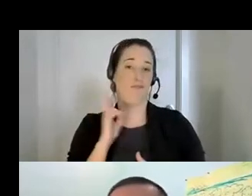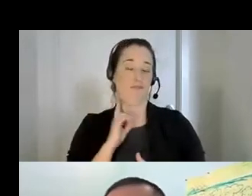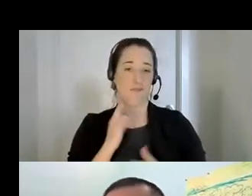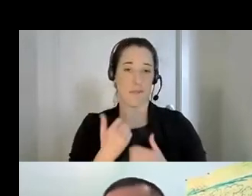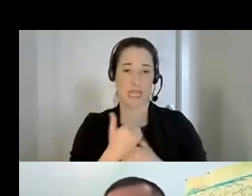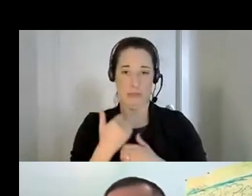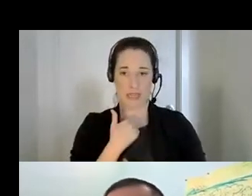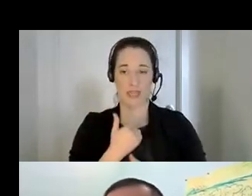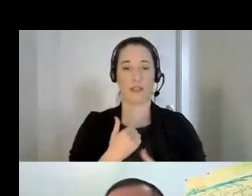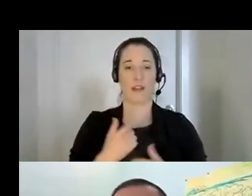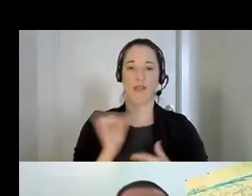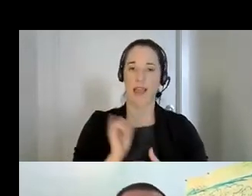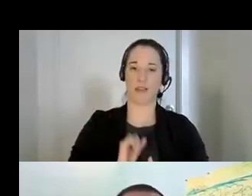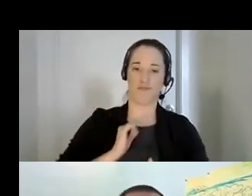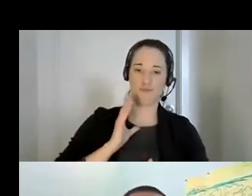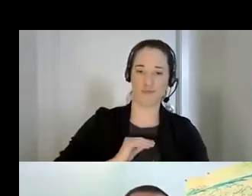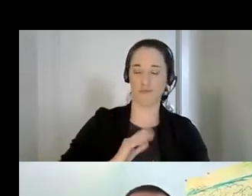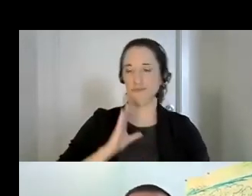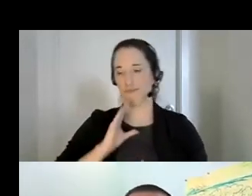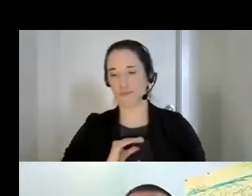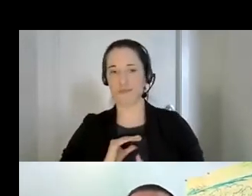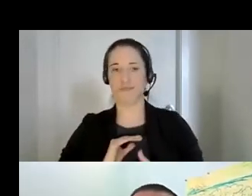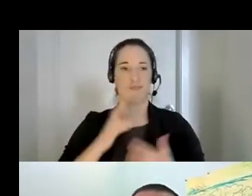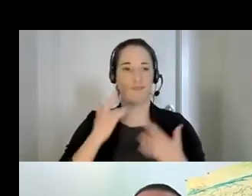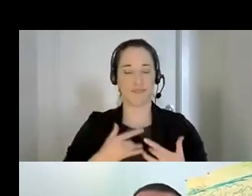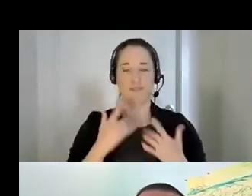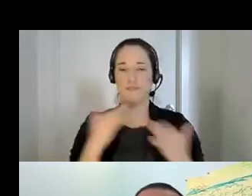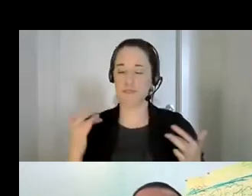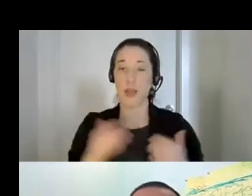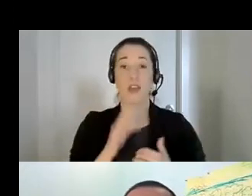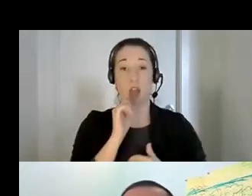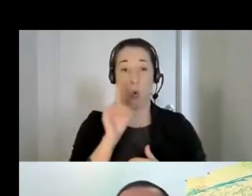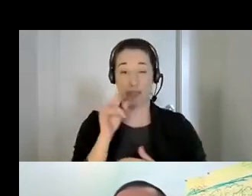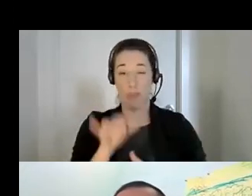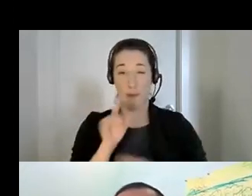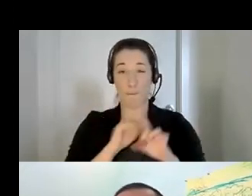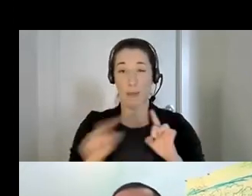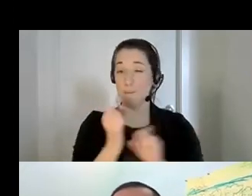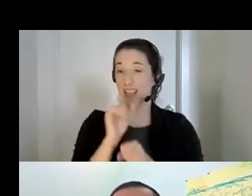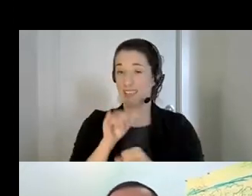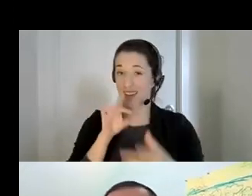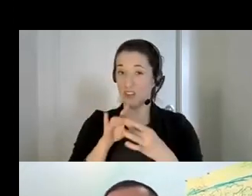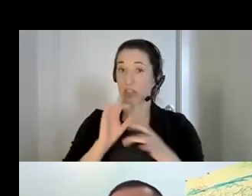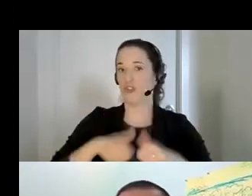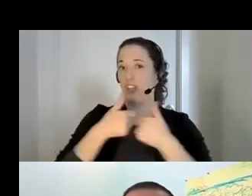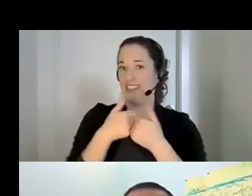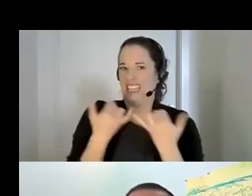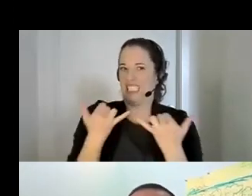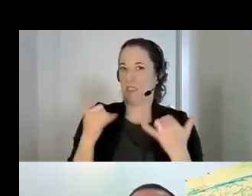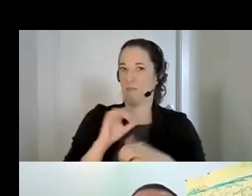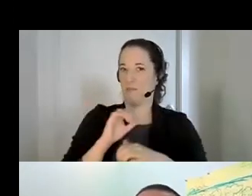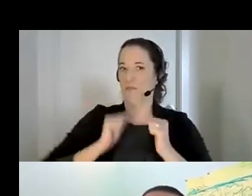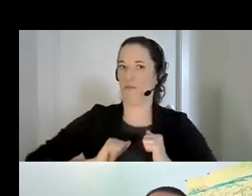and low self-esteem. But not only these, making this connection also challenges existing systems, as it clearly